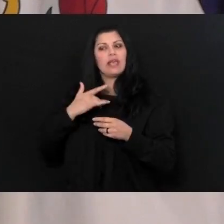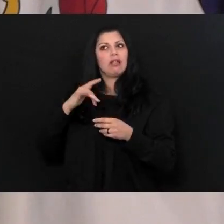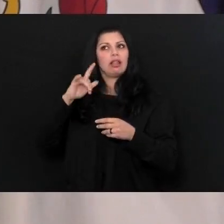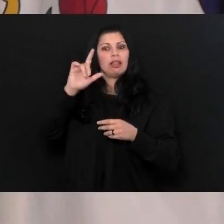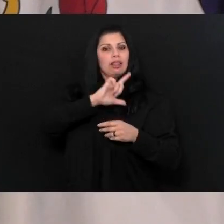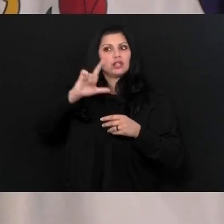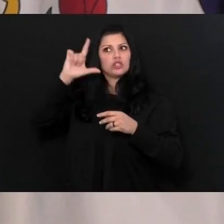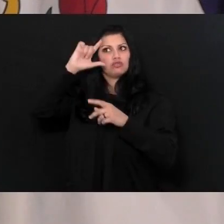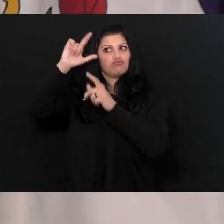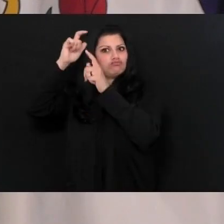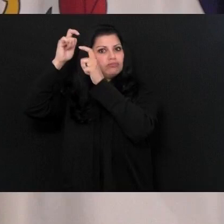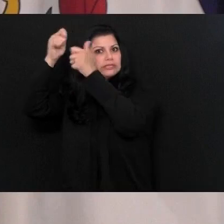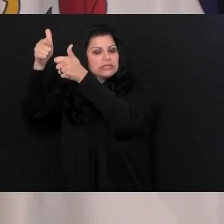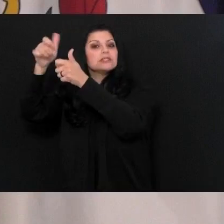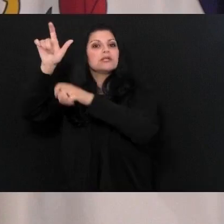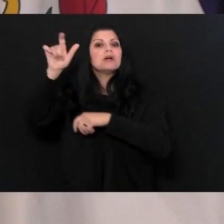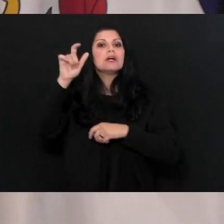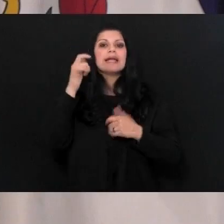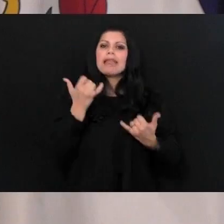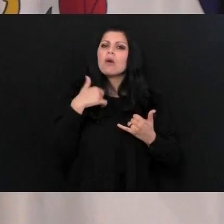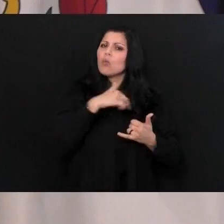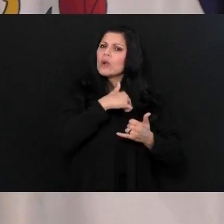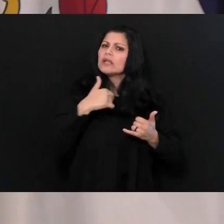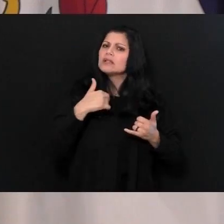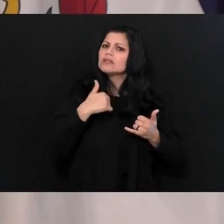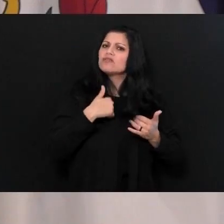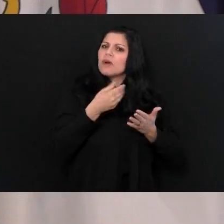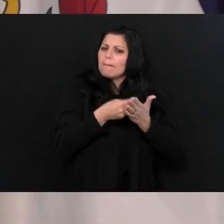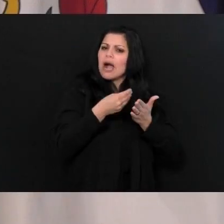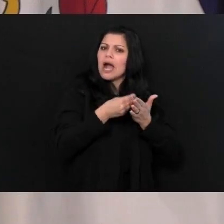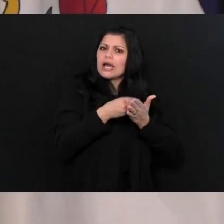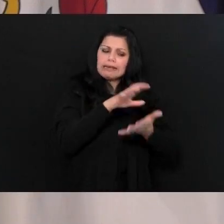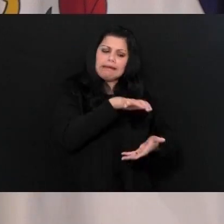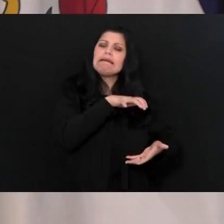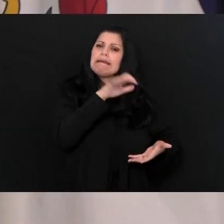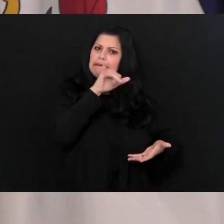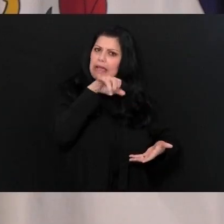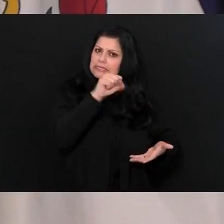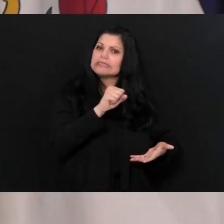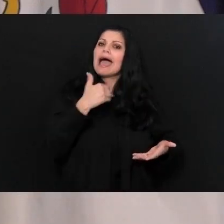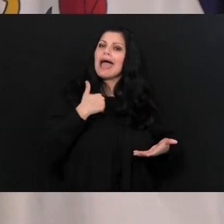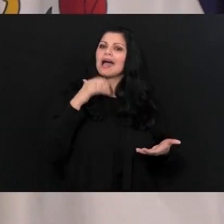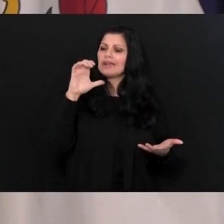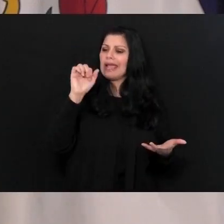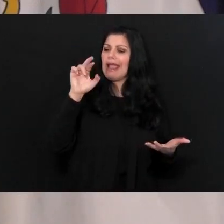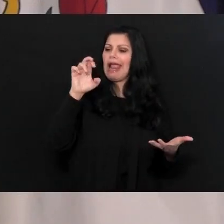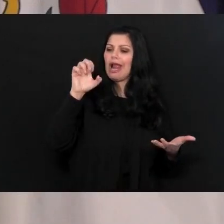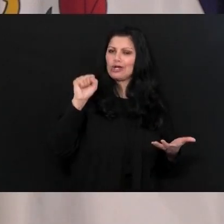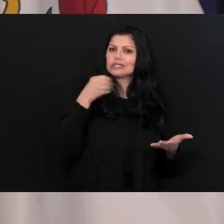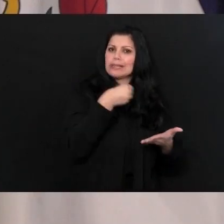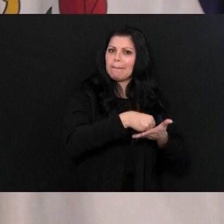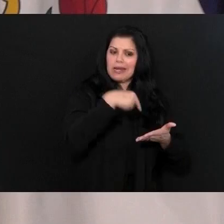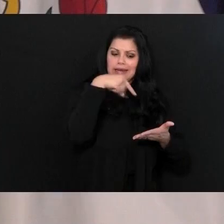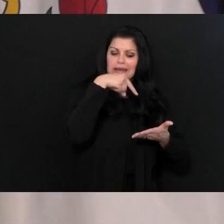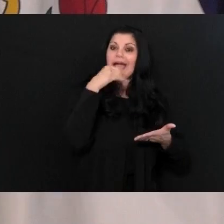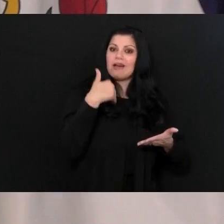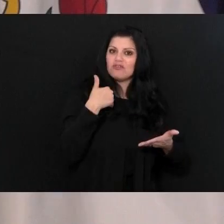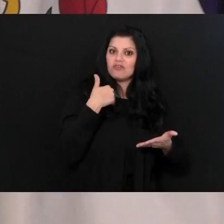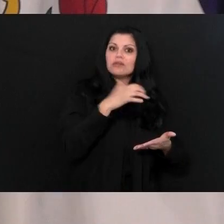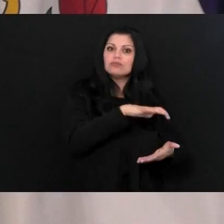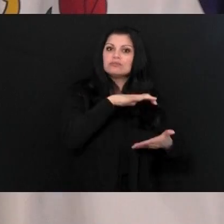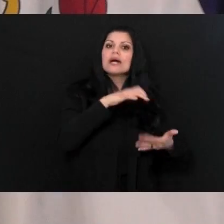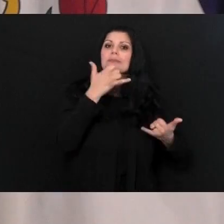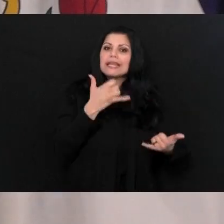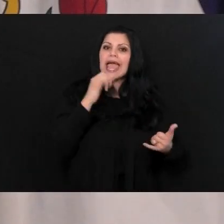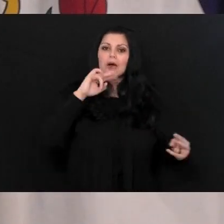having the dollars, we still do have the dollars in the CARES monies, and we're looking at all aspects